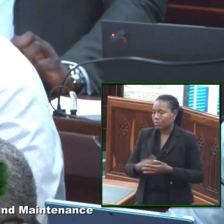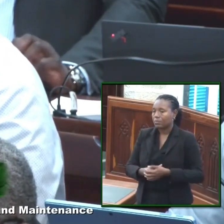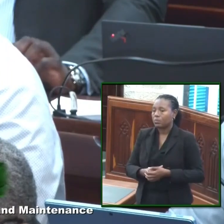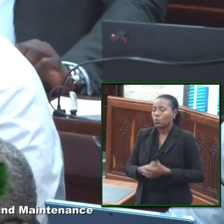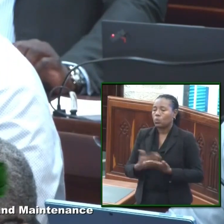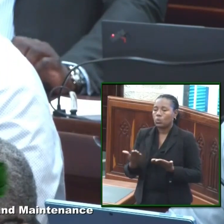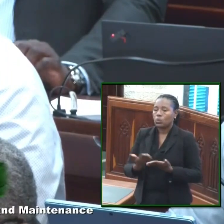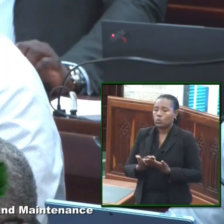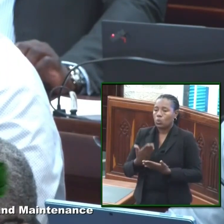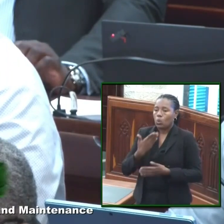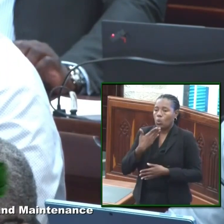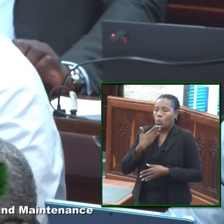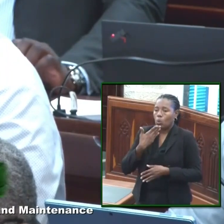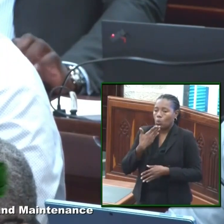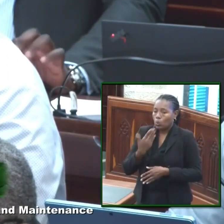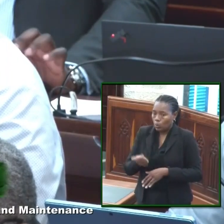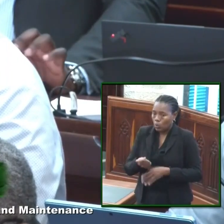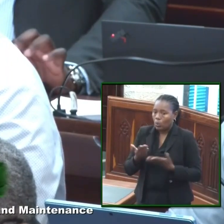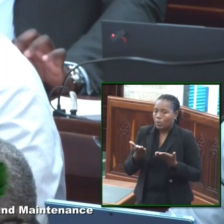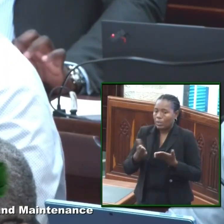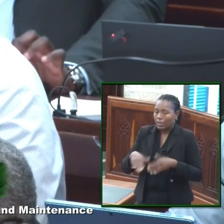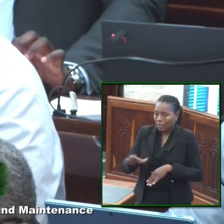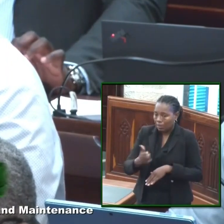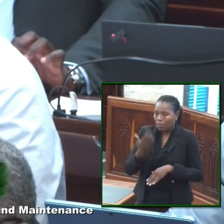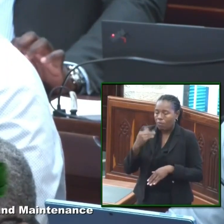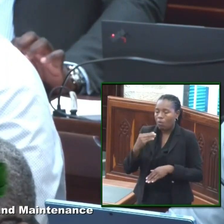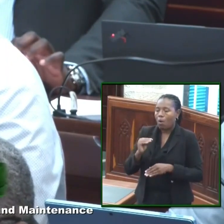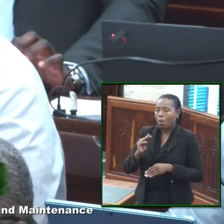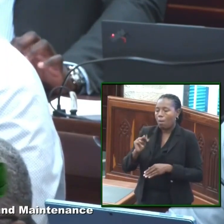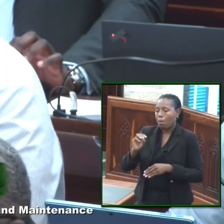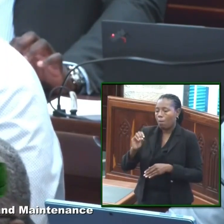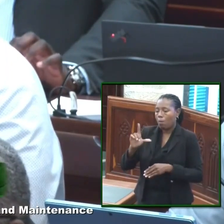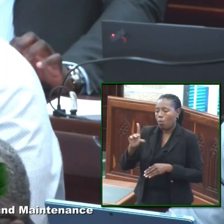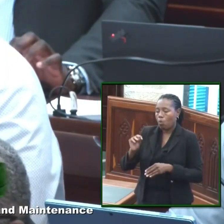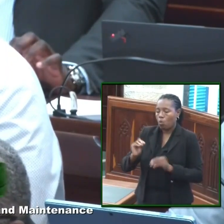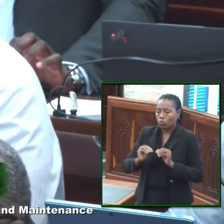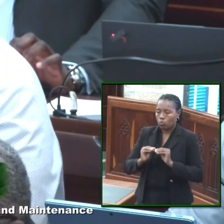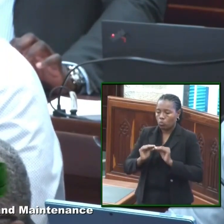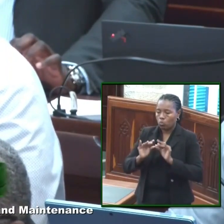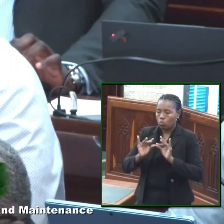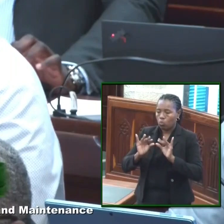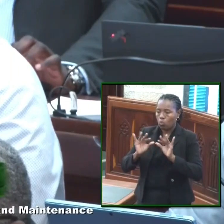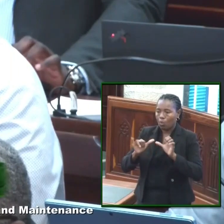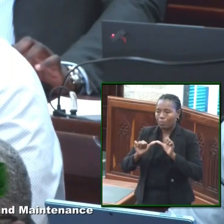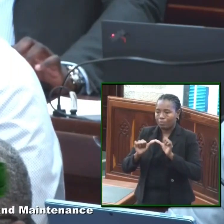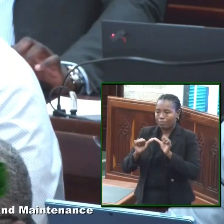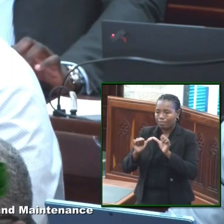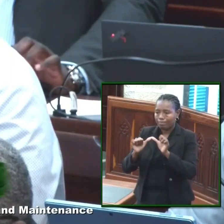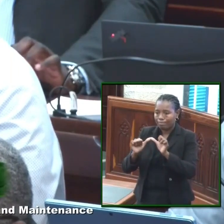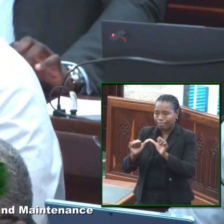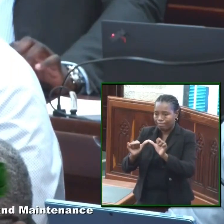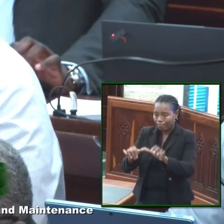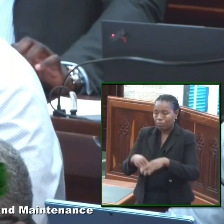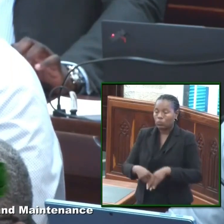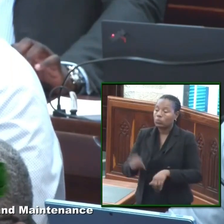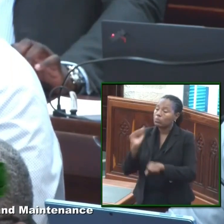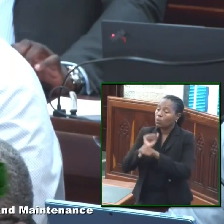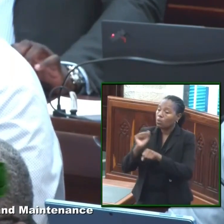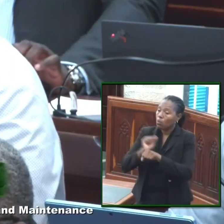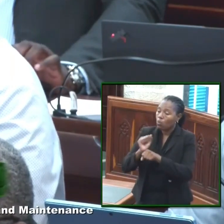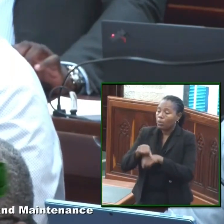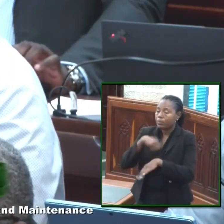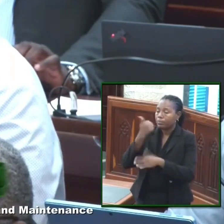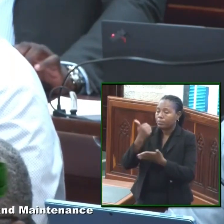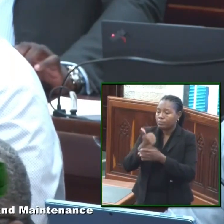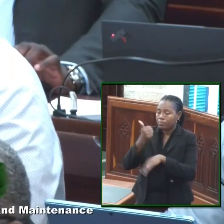good base for mold to grow and thrive in. So we are working at implementing systems that